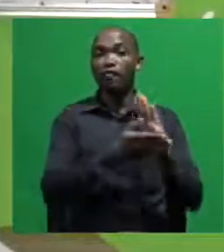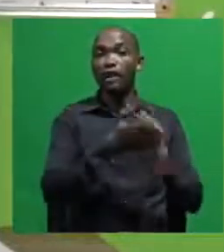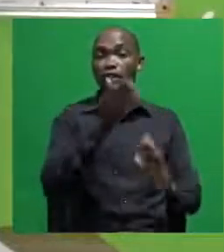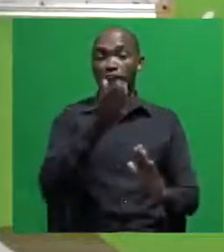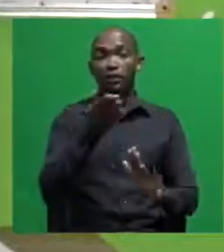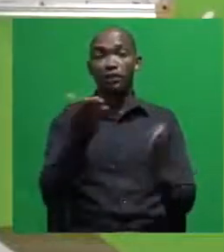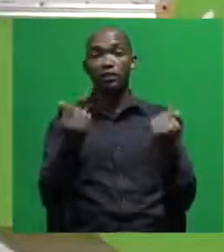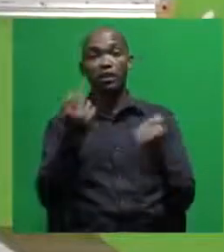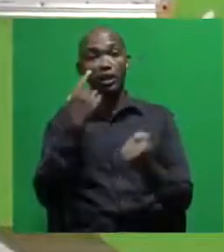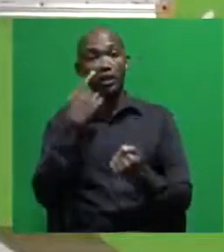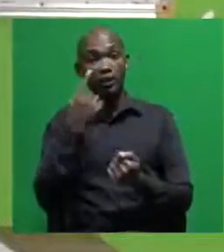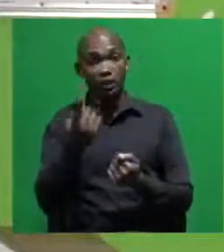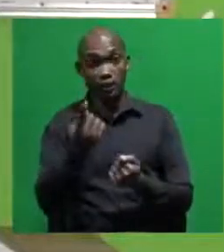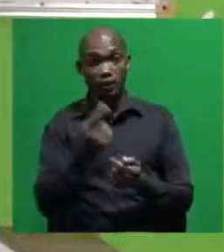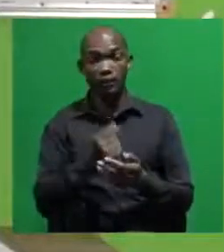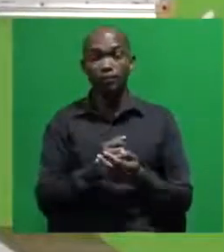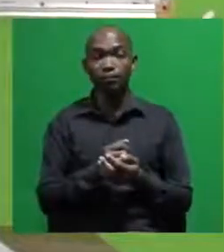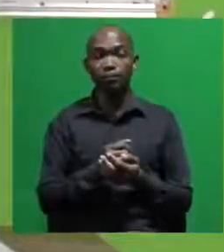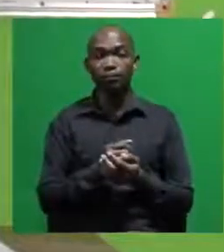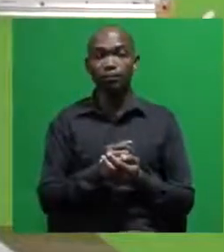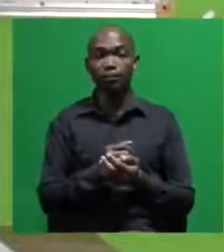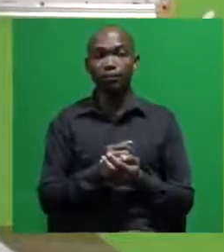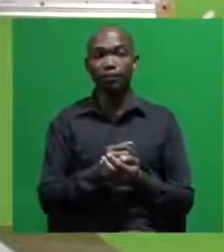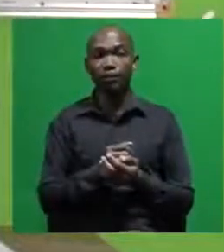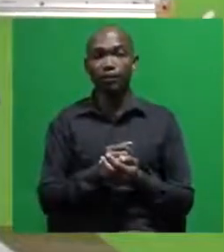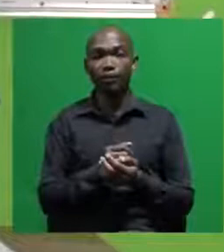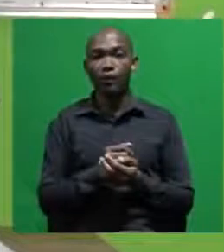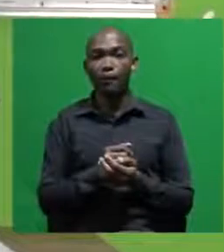first of all, we can see